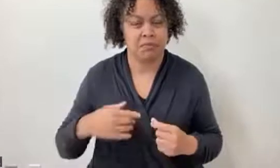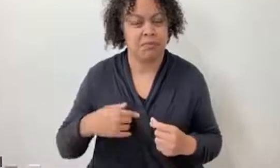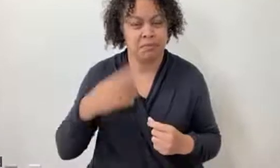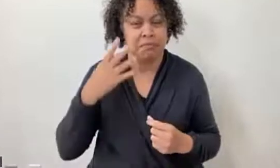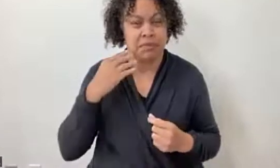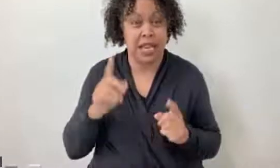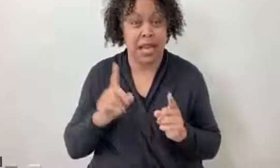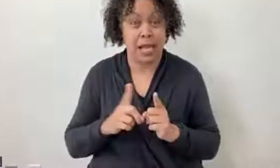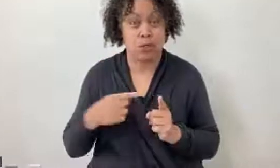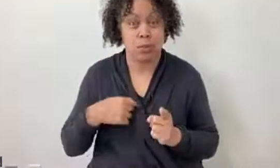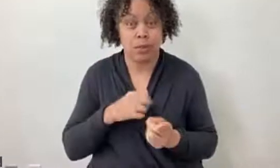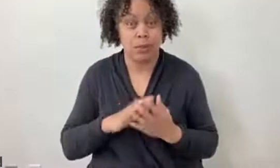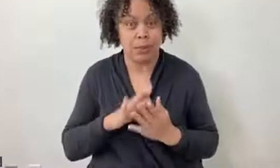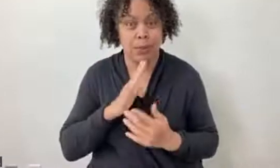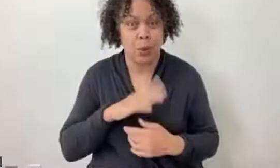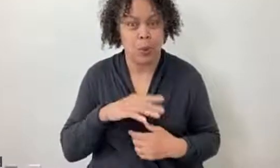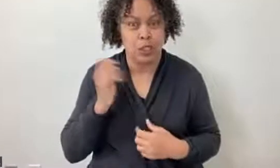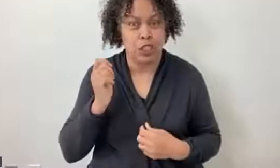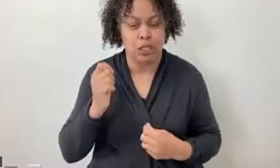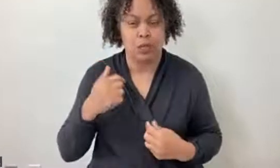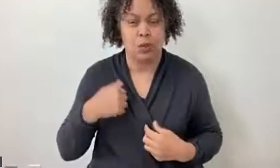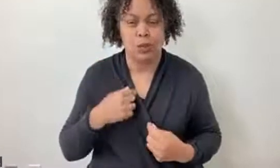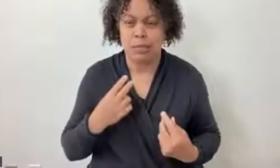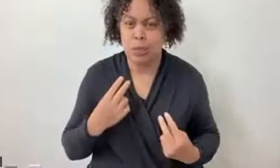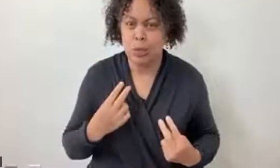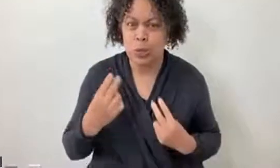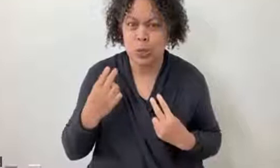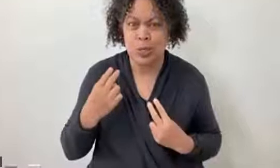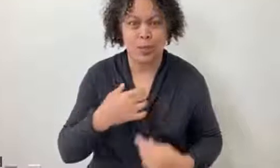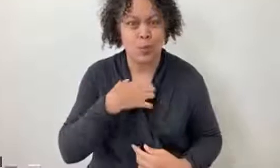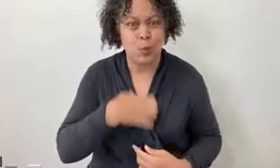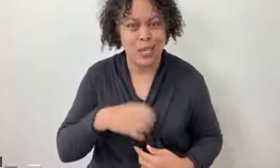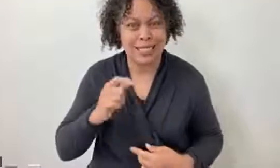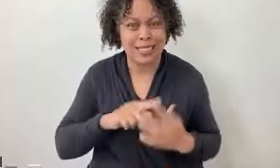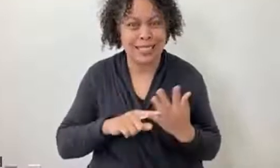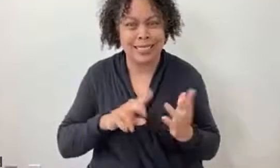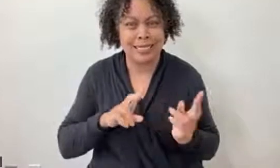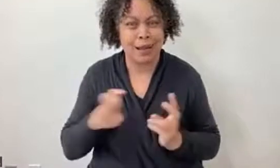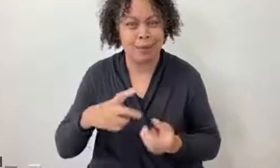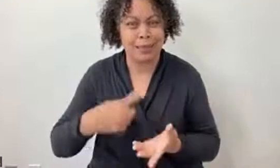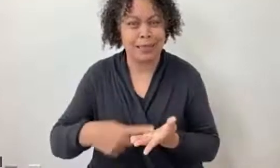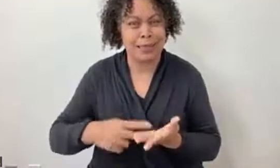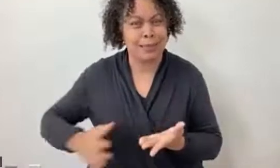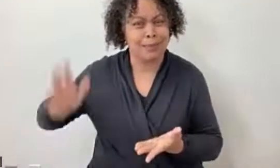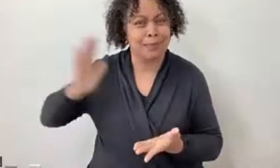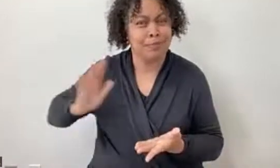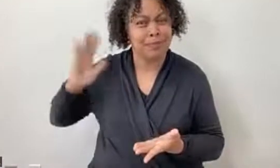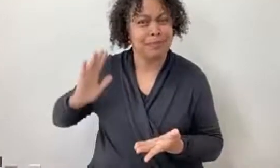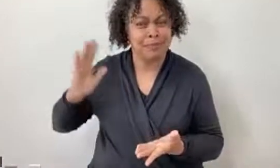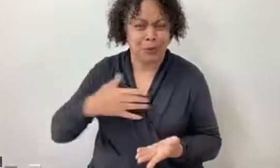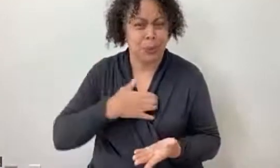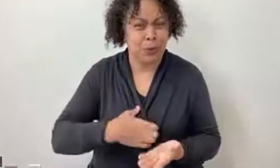graying, thinking, my goodness, where was this conversation when we started out? But one of the things